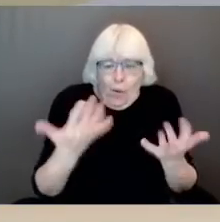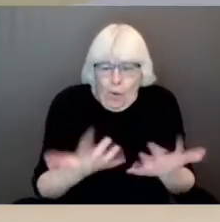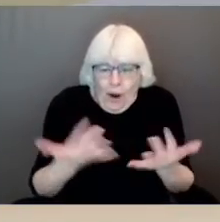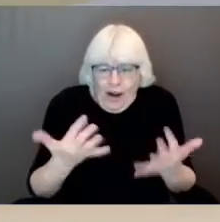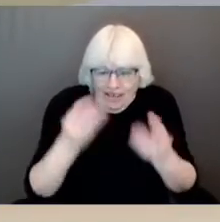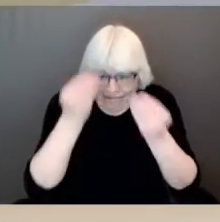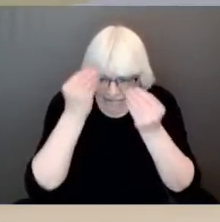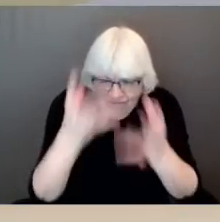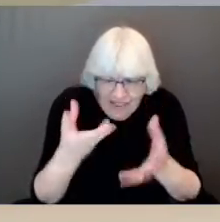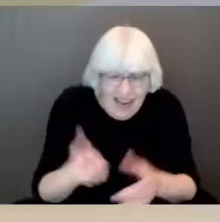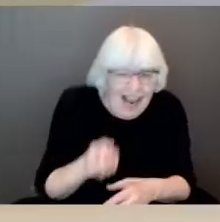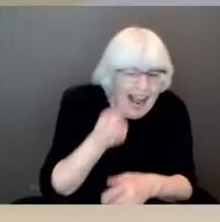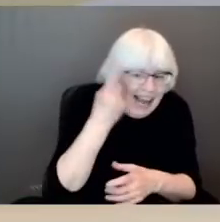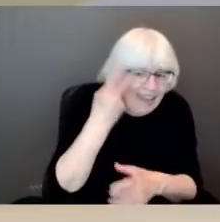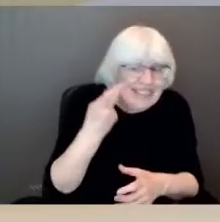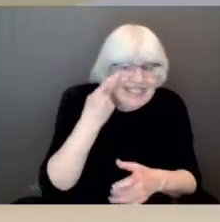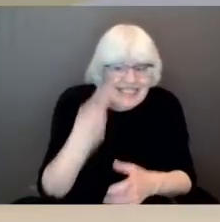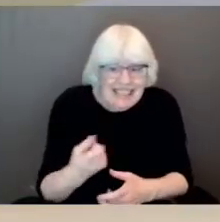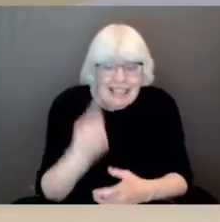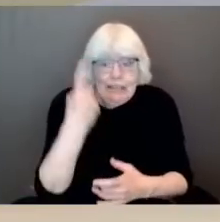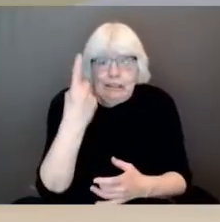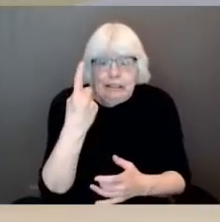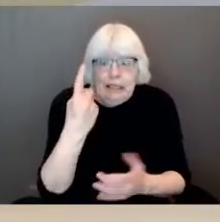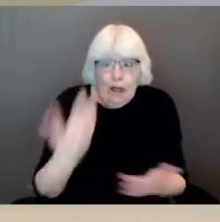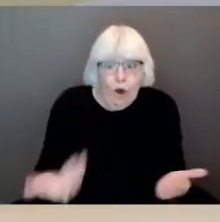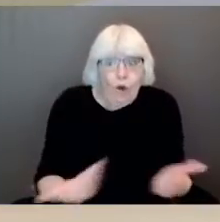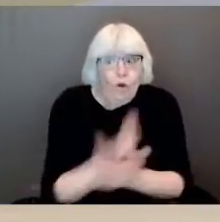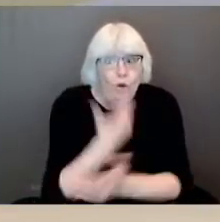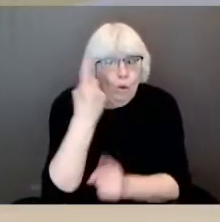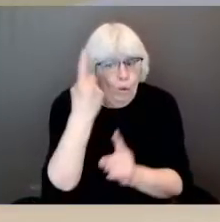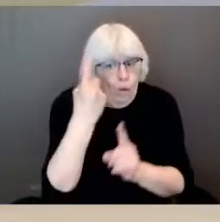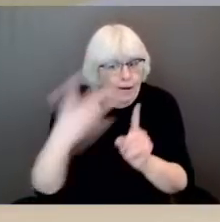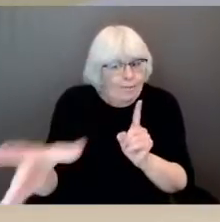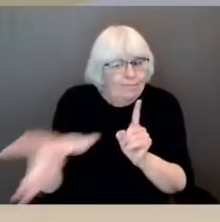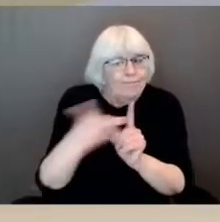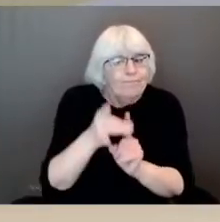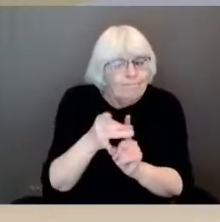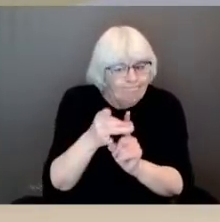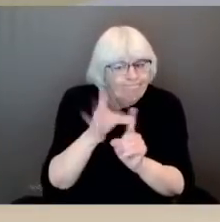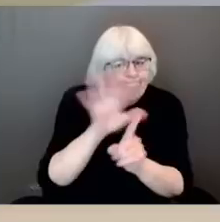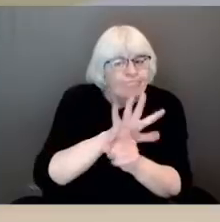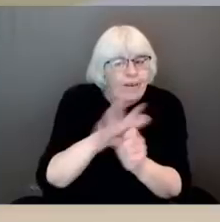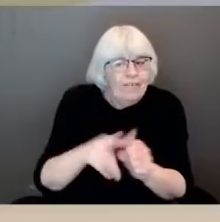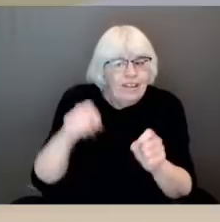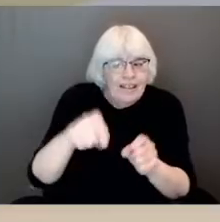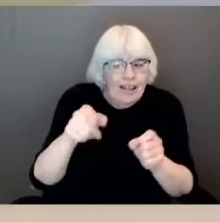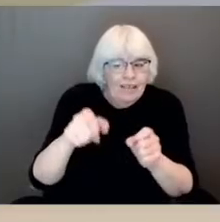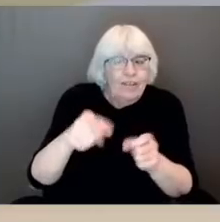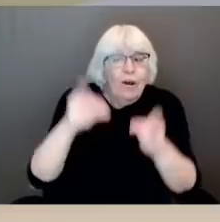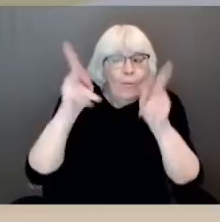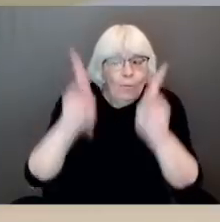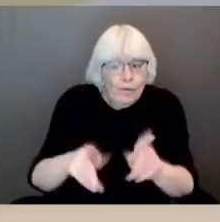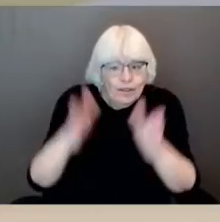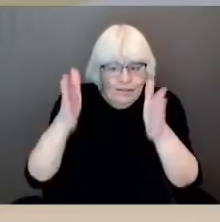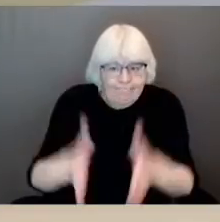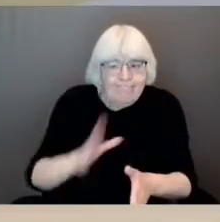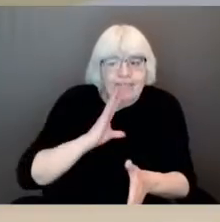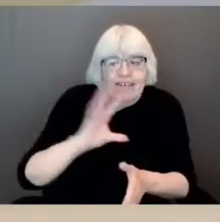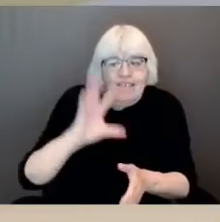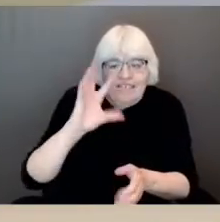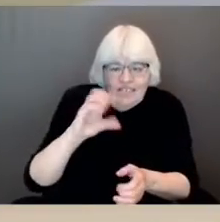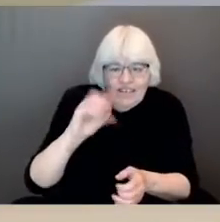case of COVID to report in PEI. The individual is in their 50s with a history of travel outside of Atlantic